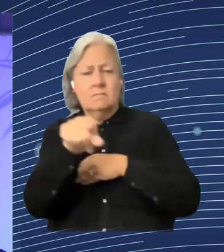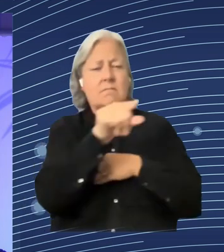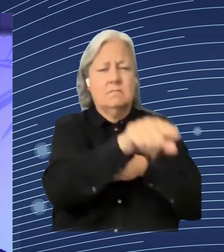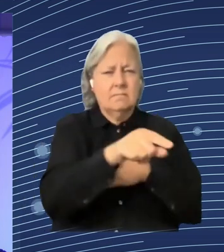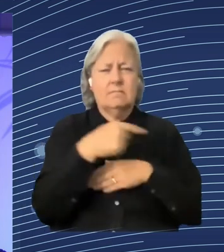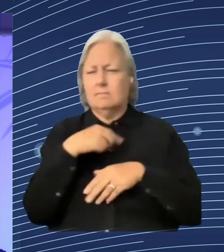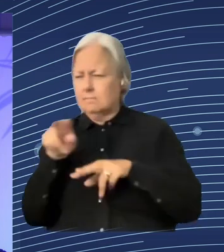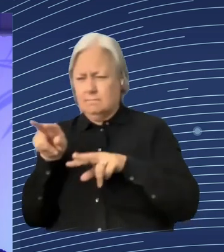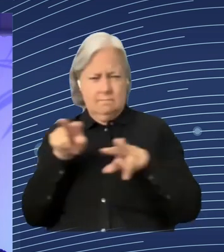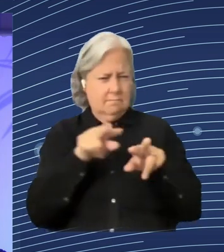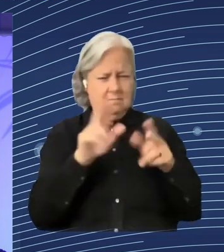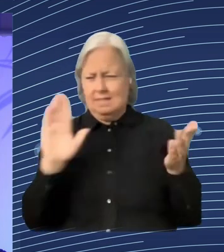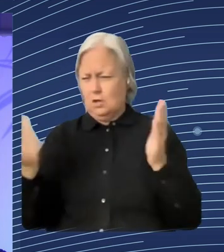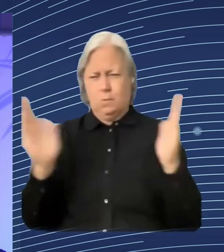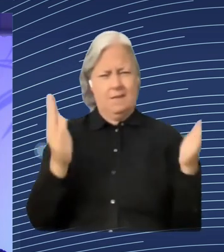the basis